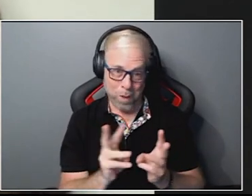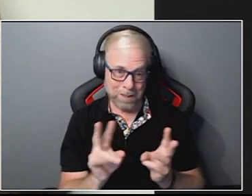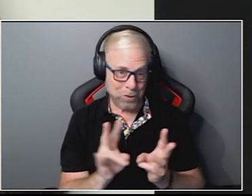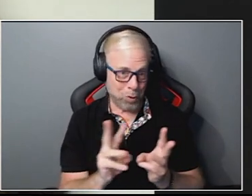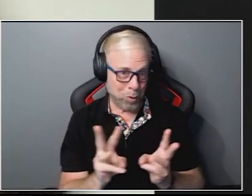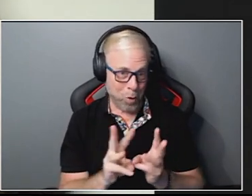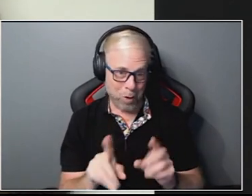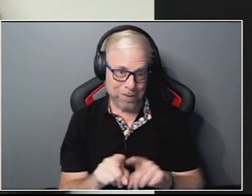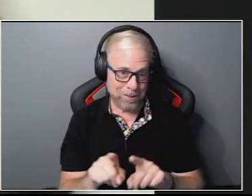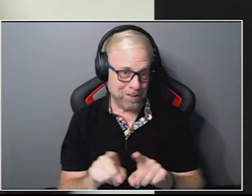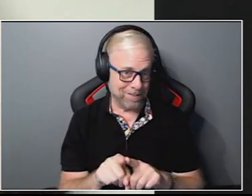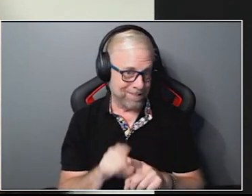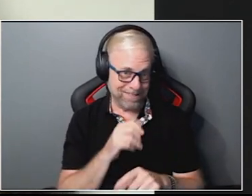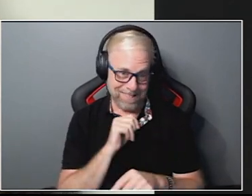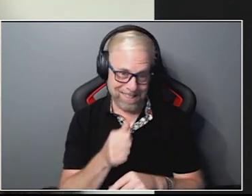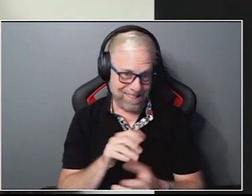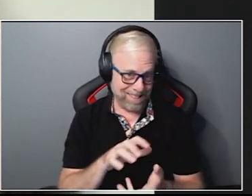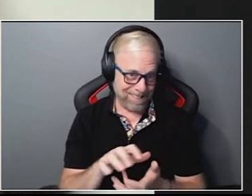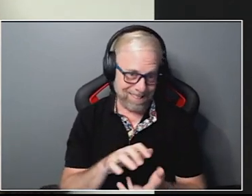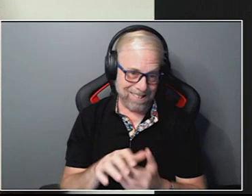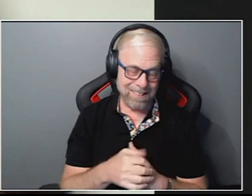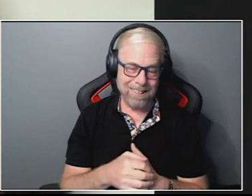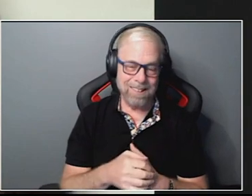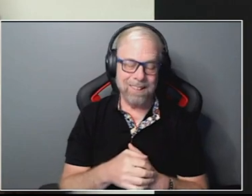It's not.